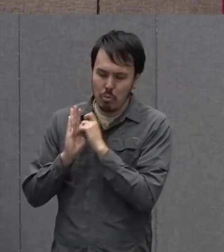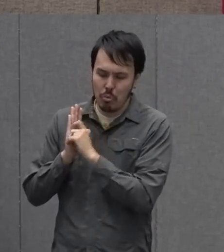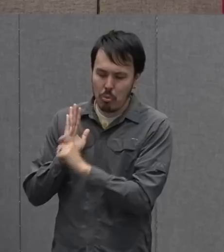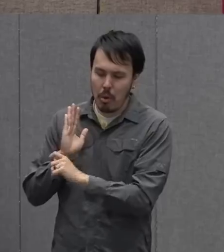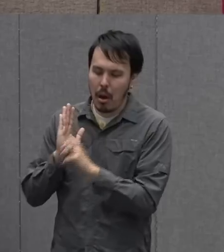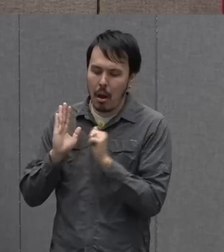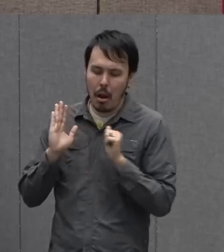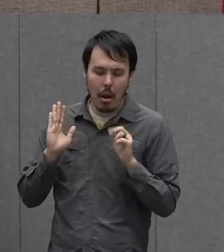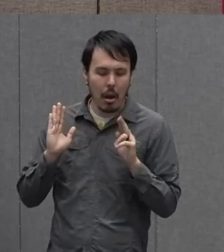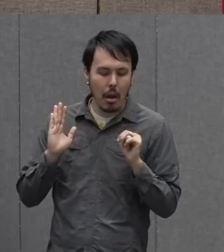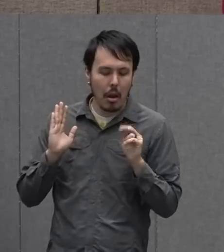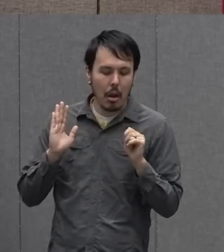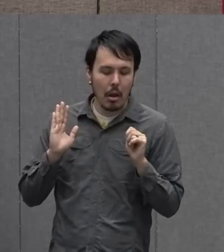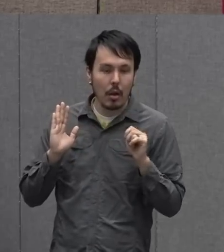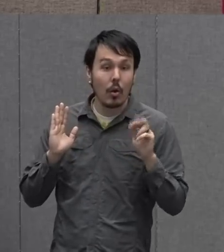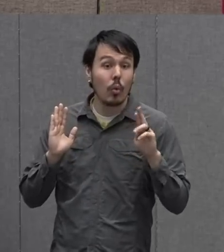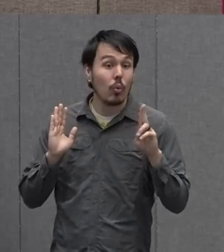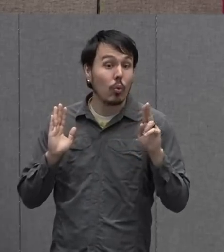Ruthie's